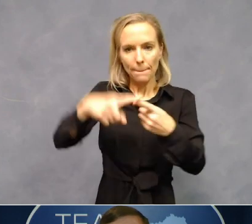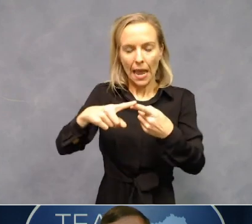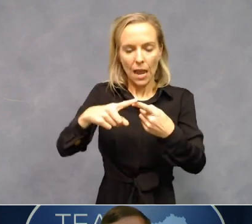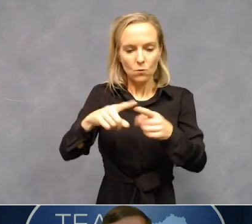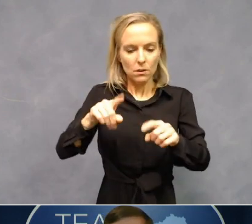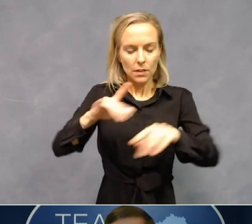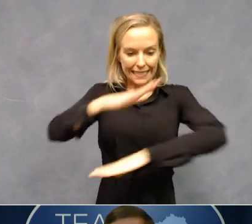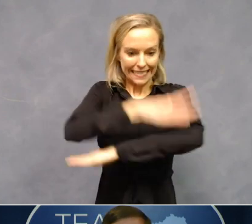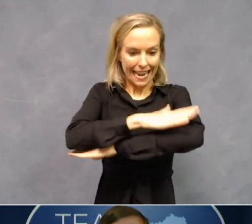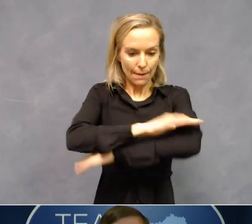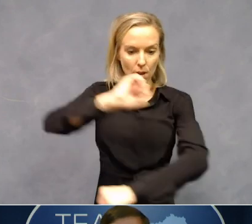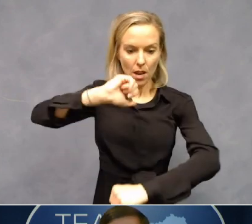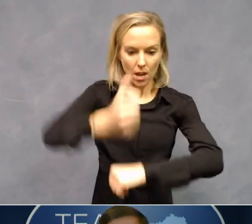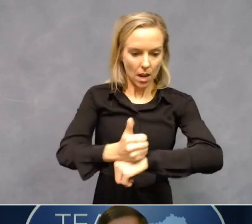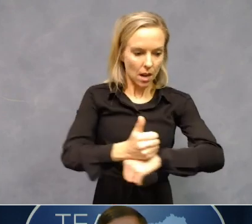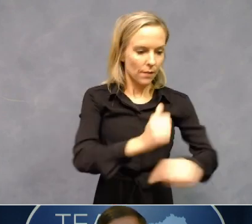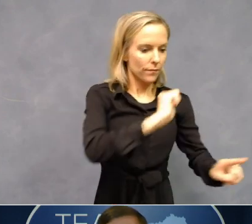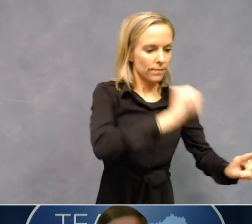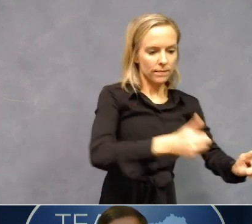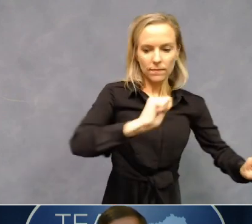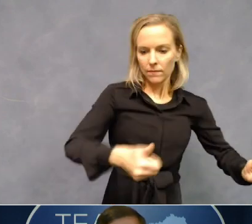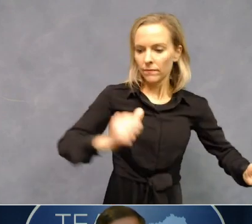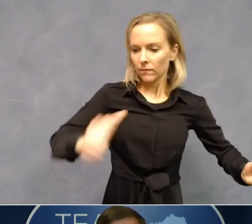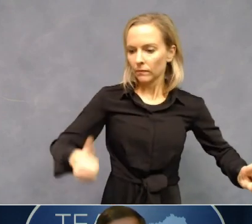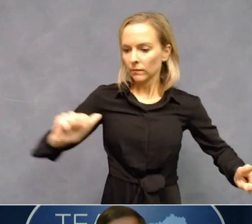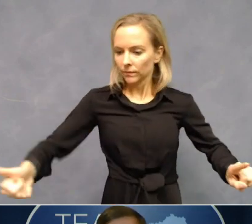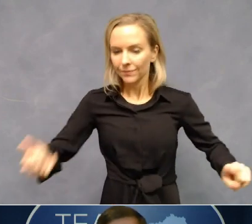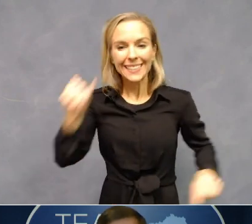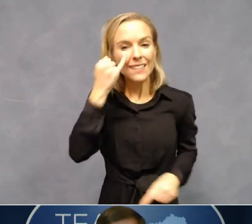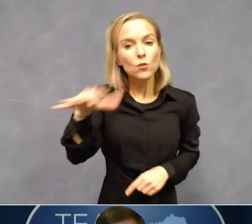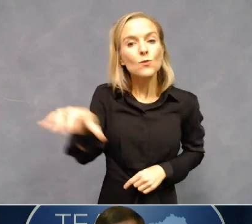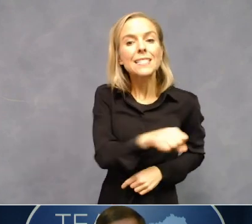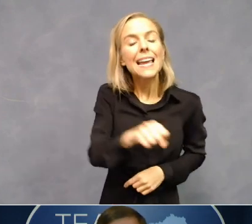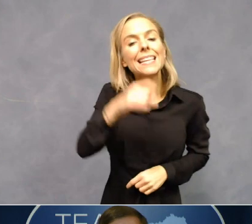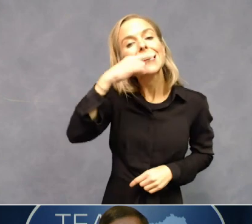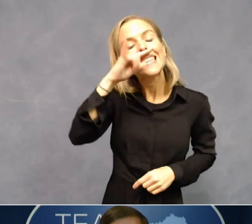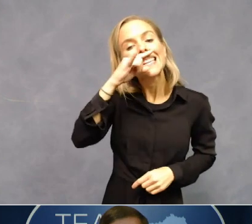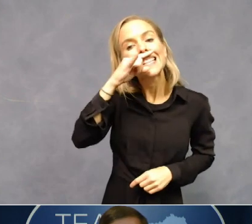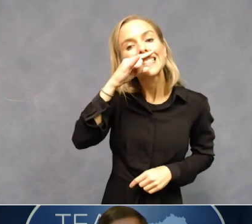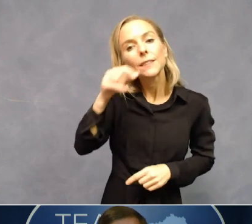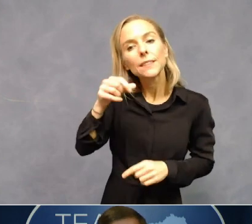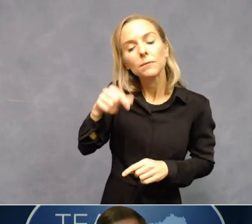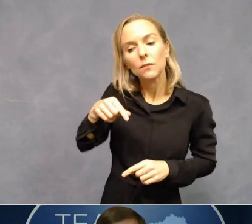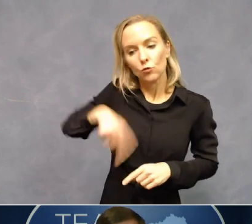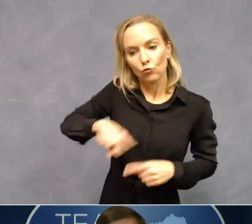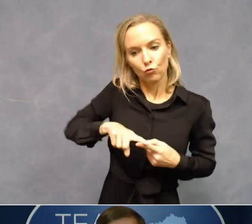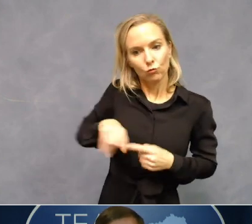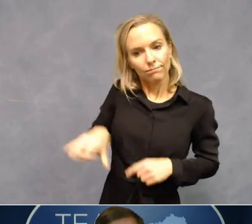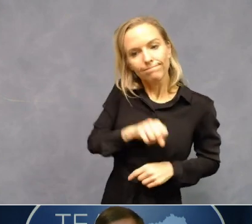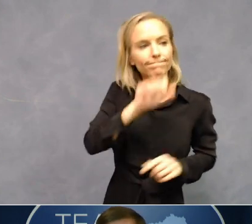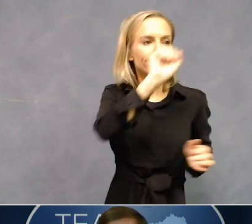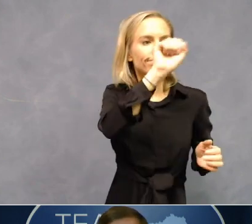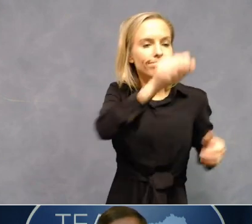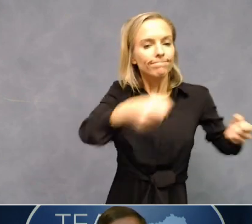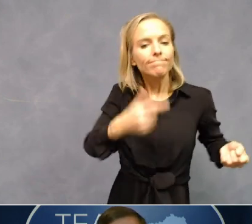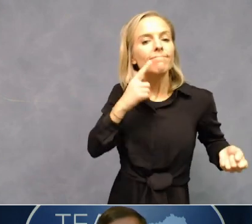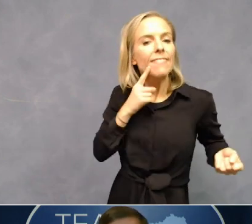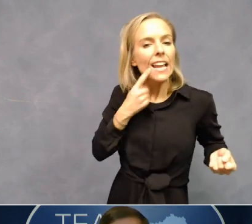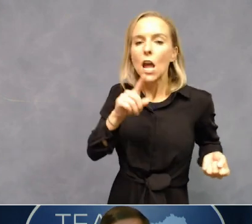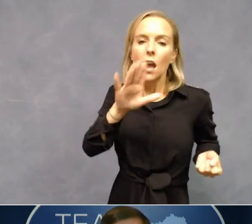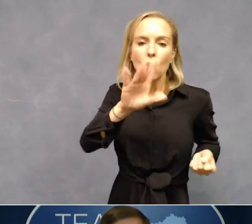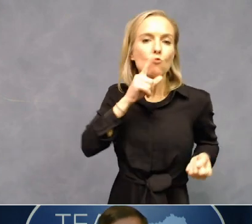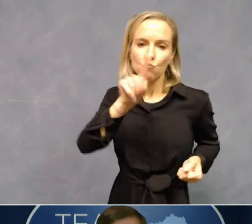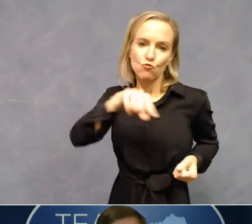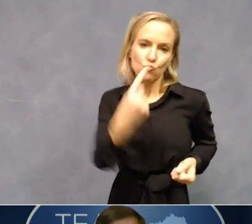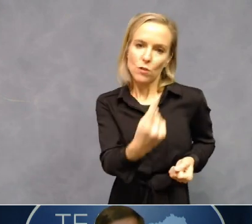If you're taking your kids trick-or-treating, just stick with the family itself. Make sure that you're not doing it in big